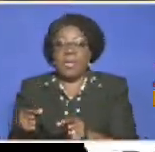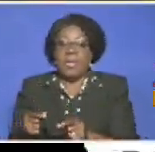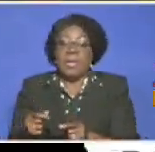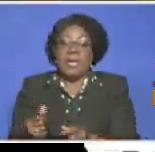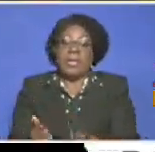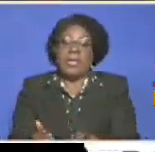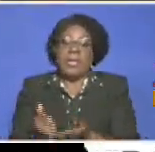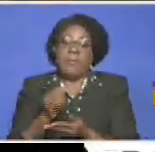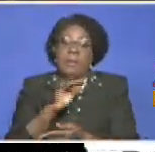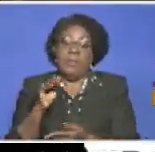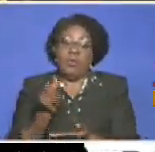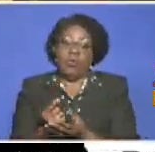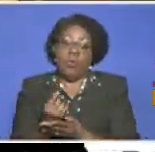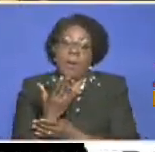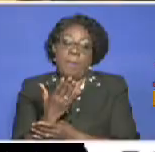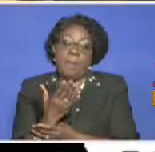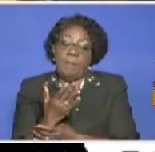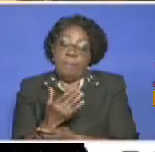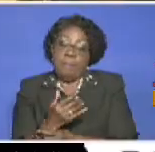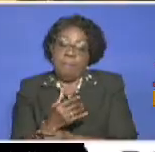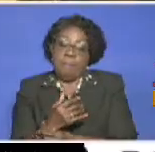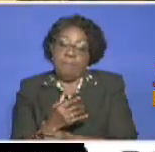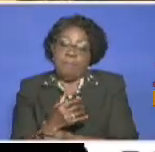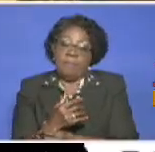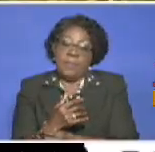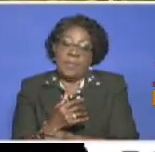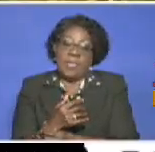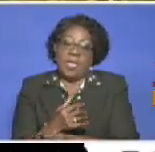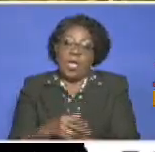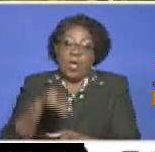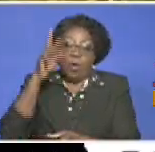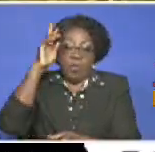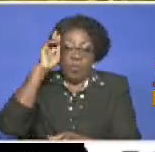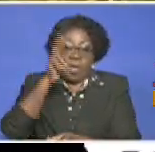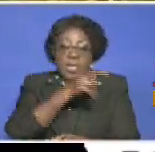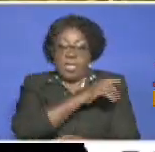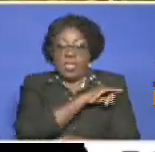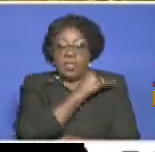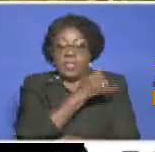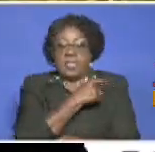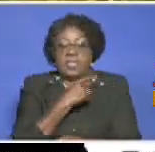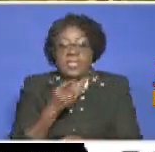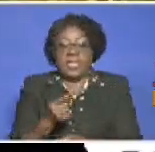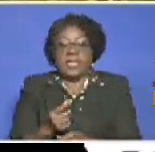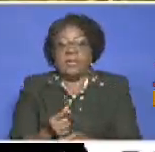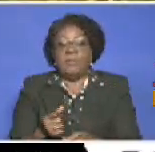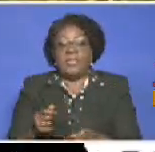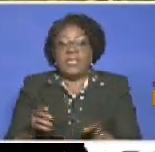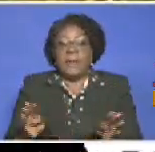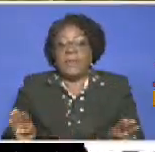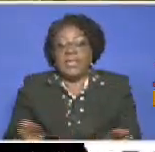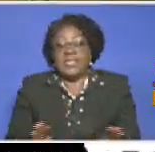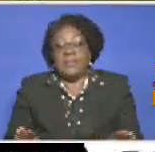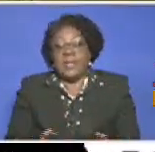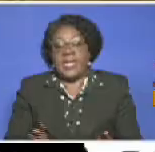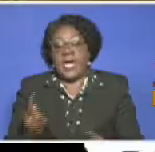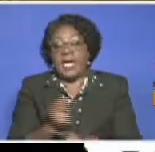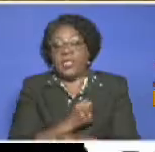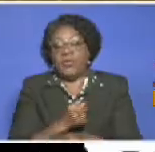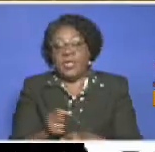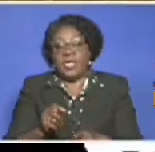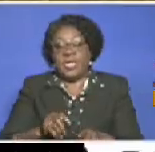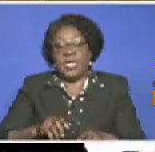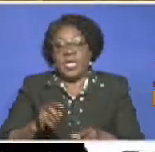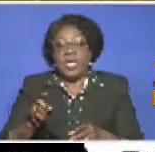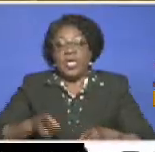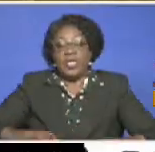Founder of the White Dove Martial Arts Institute, Sensei Randy Johnson, says it was a consistent degree of discipline and training during his